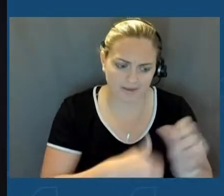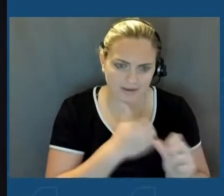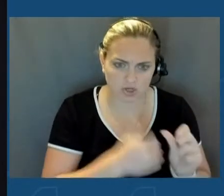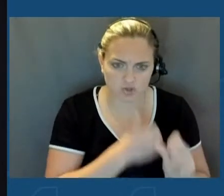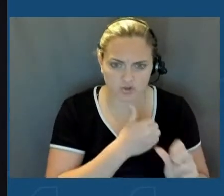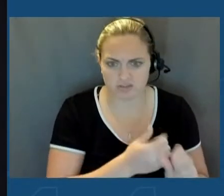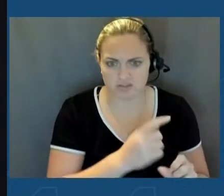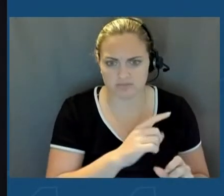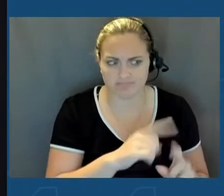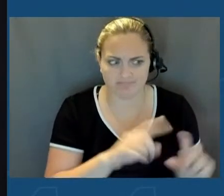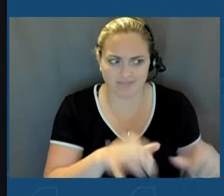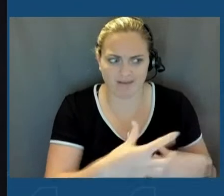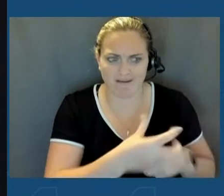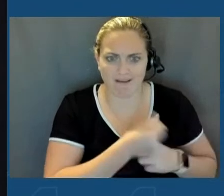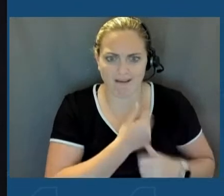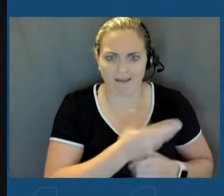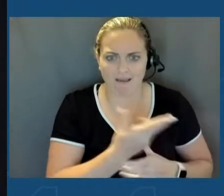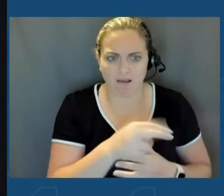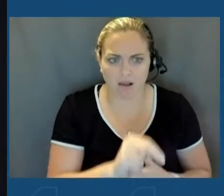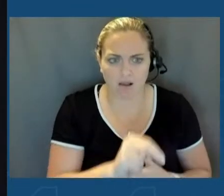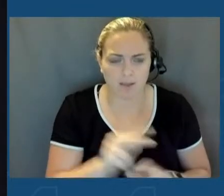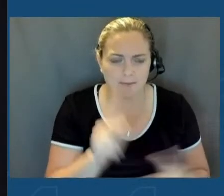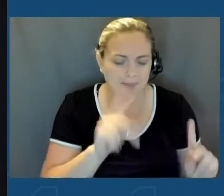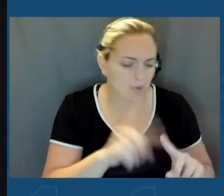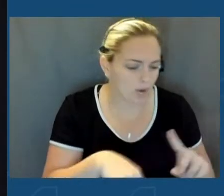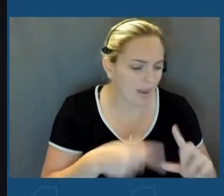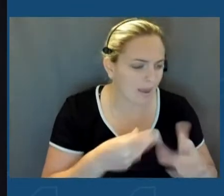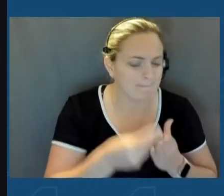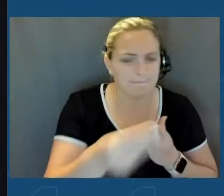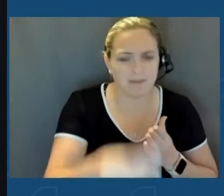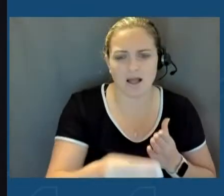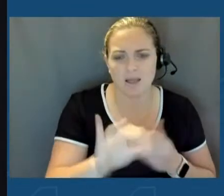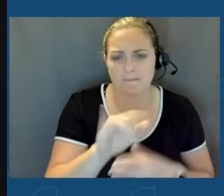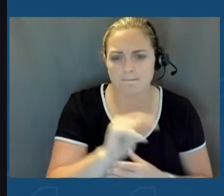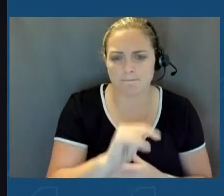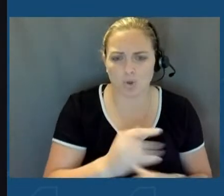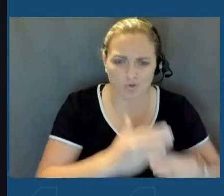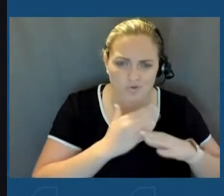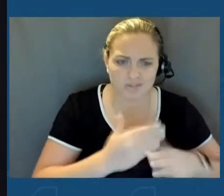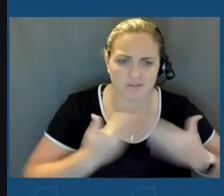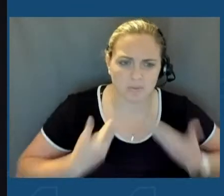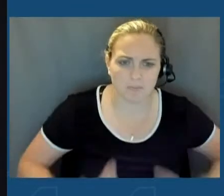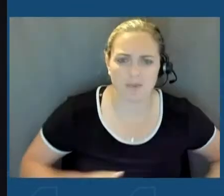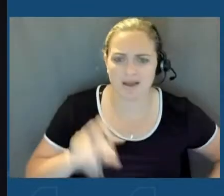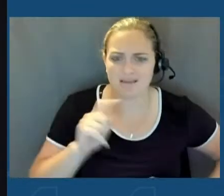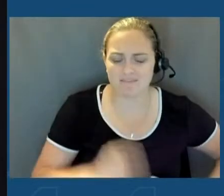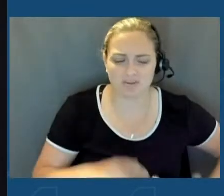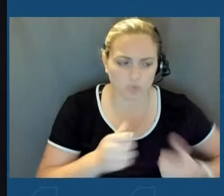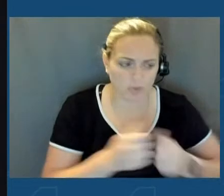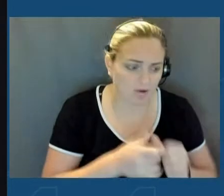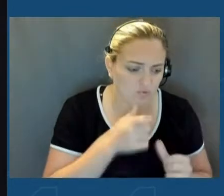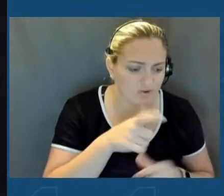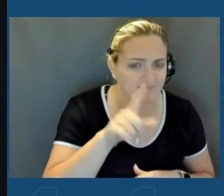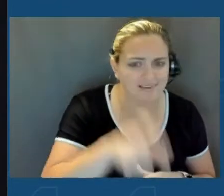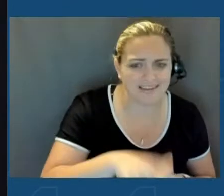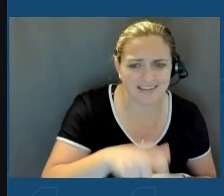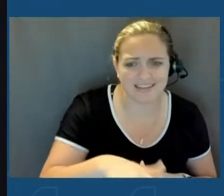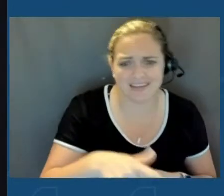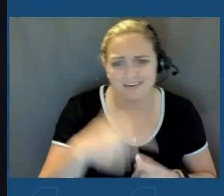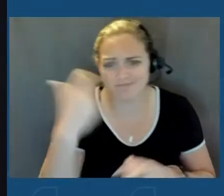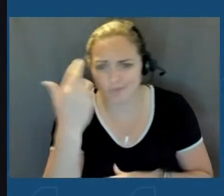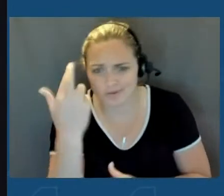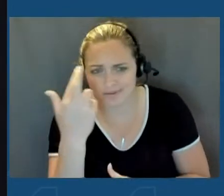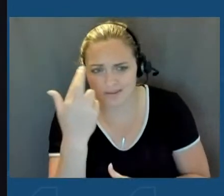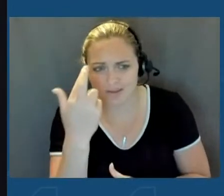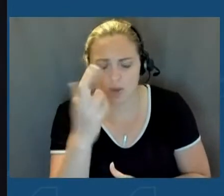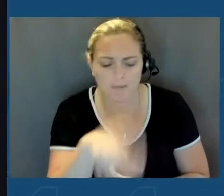guns. Individuals cannot buy bullet-resistant body vests without a real need and cause. You must be 21 years old to apply